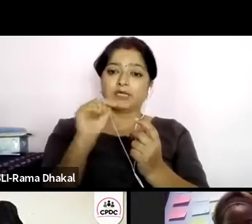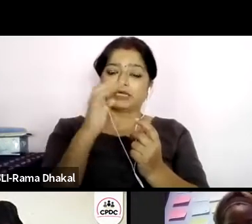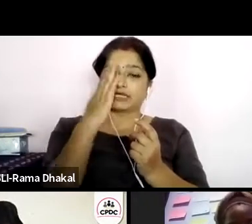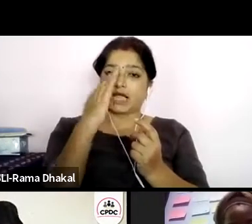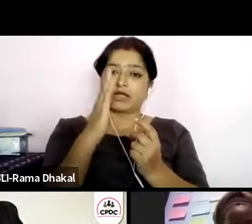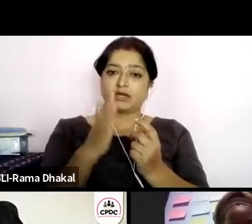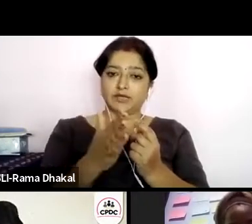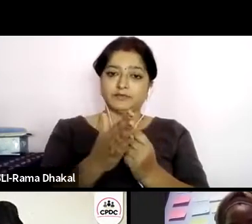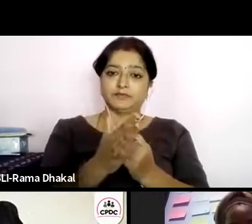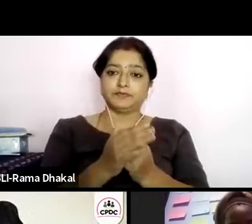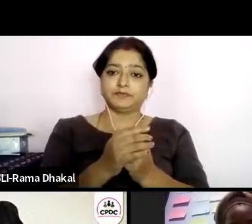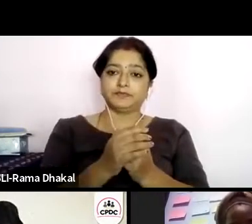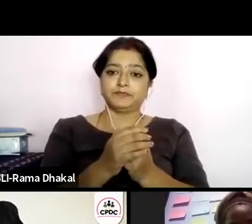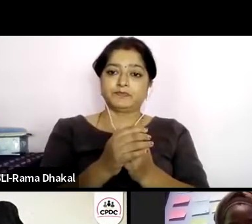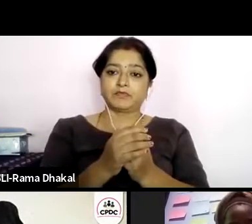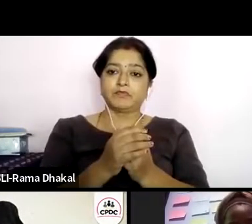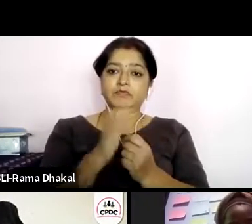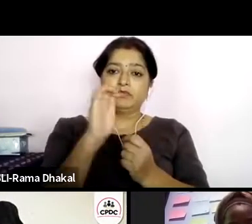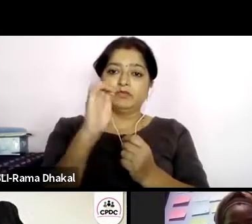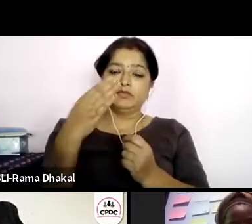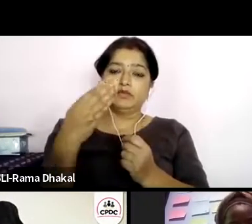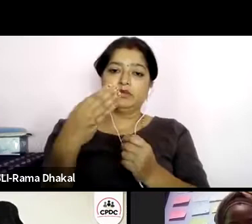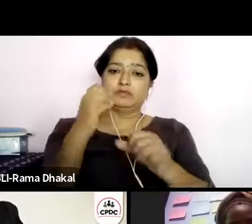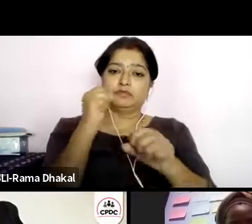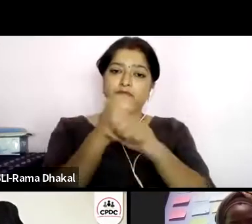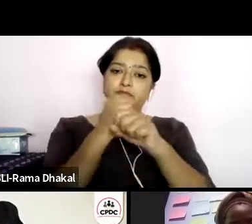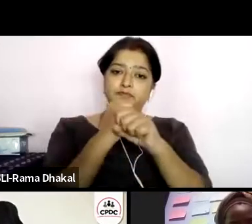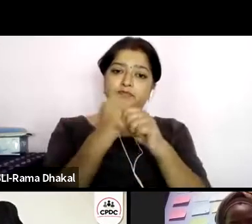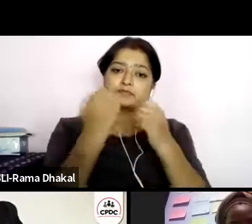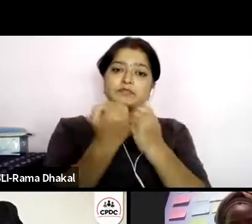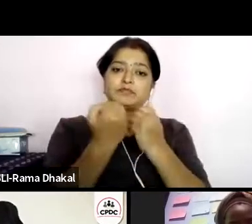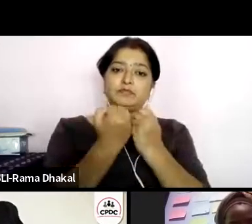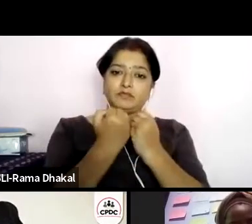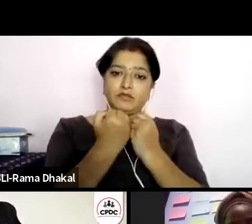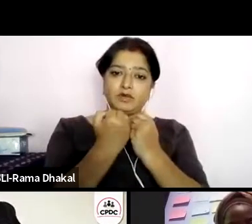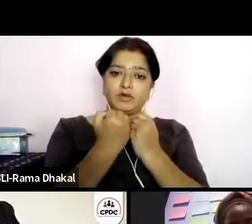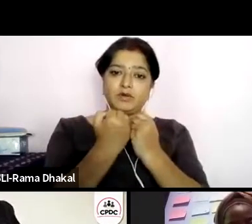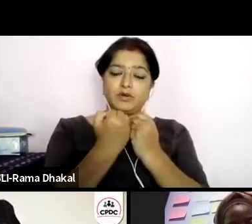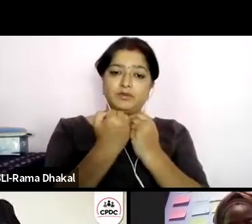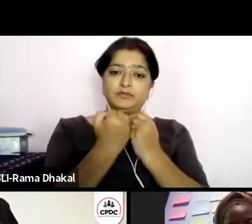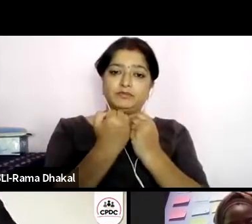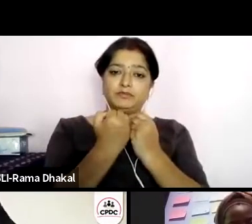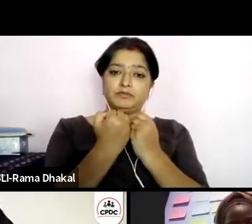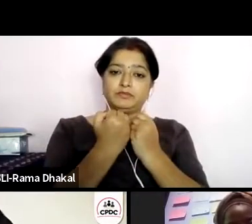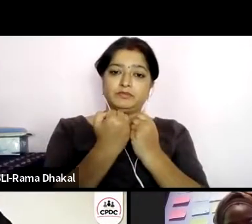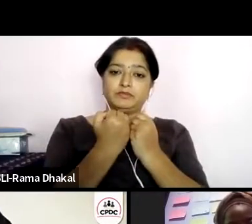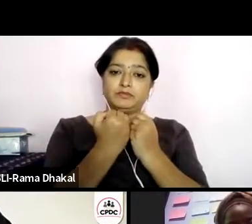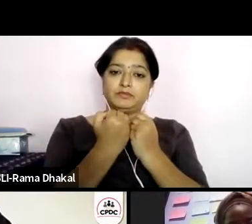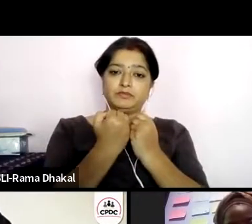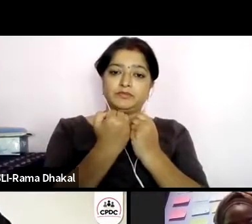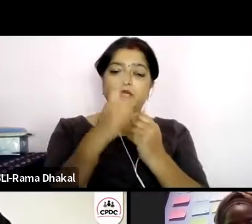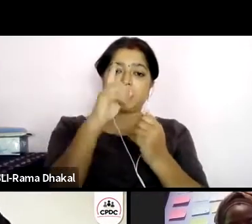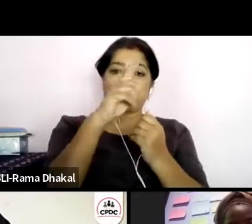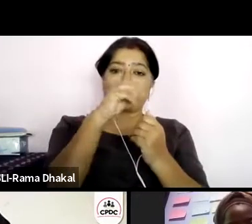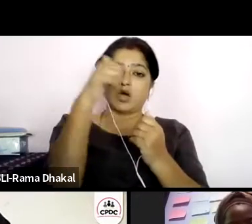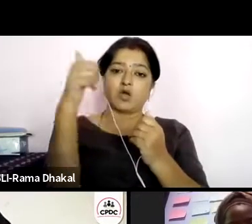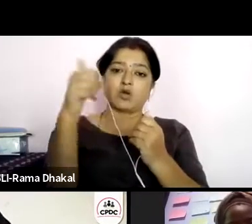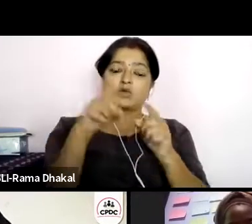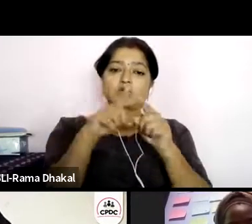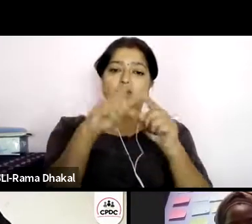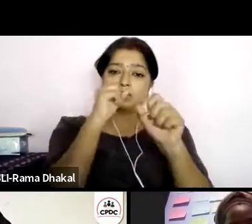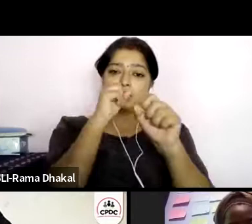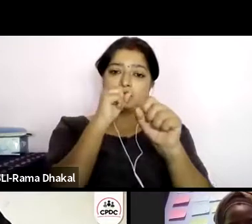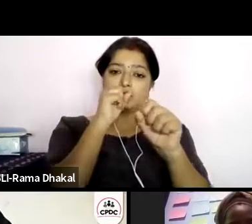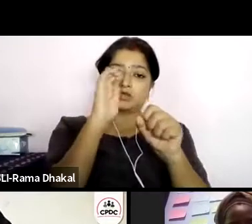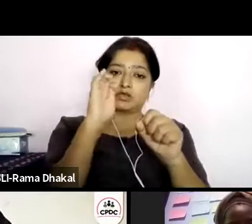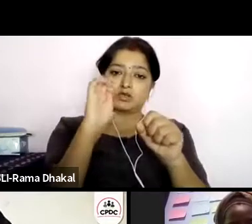all the grassroots organization and even government organization could come together,